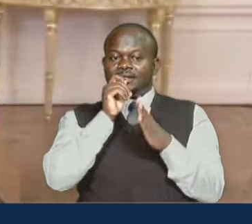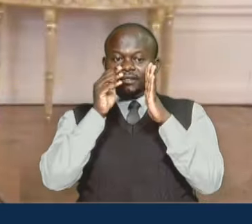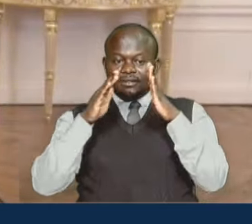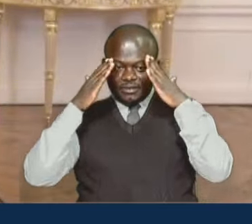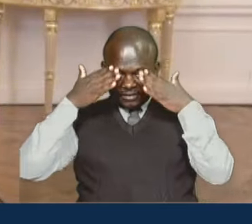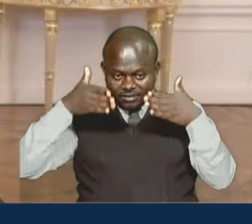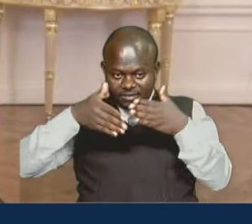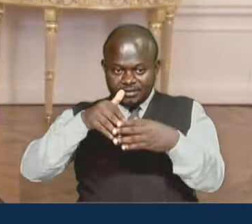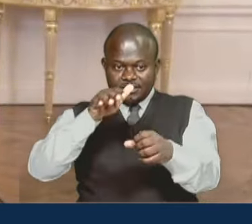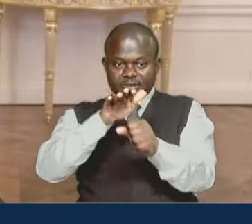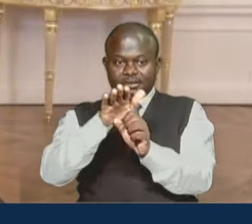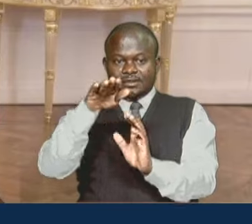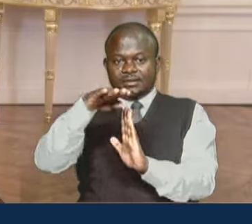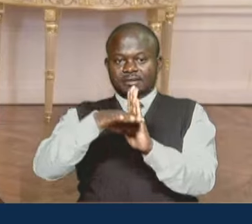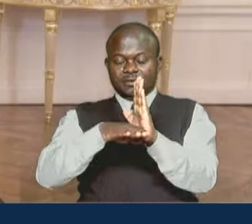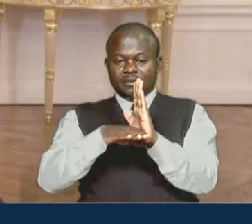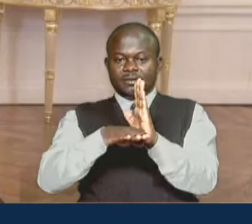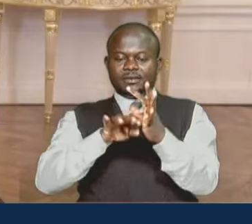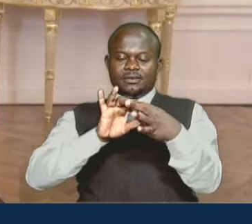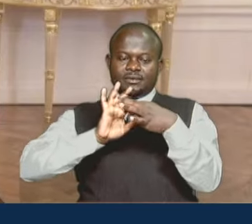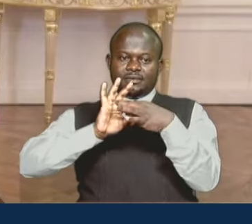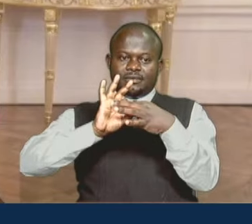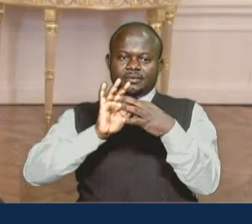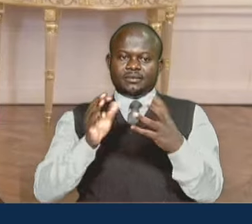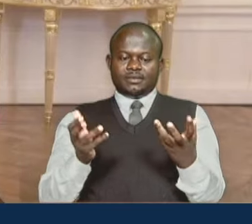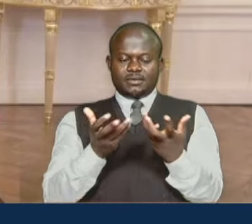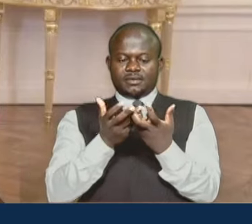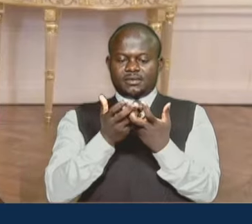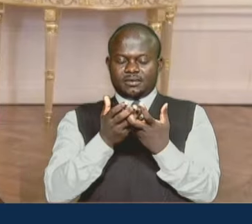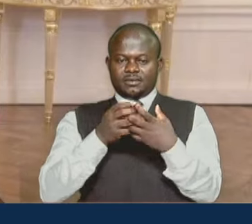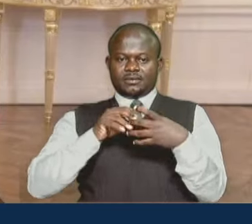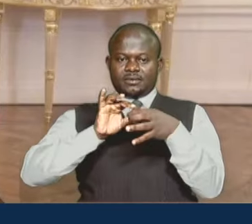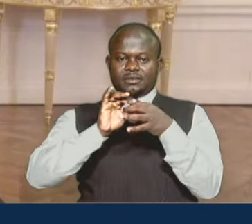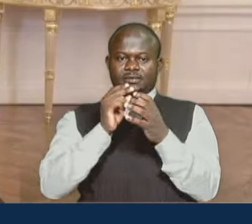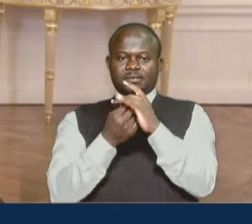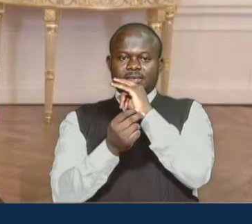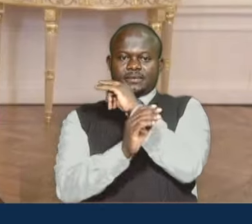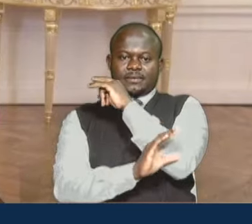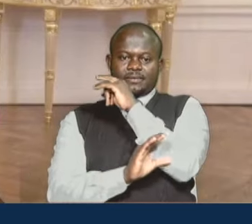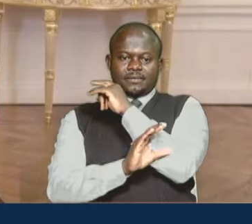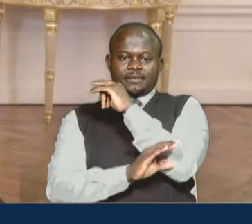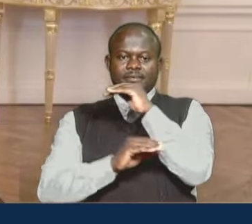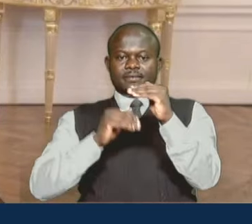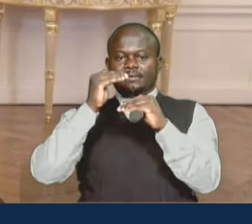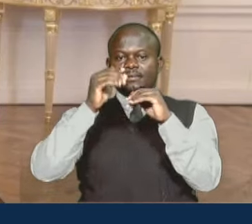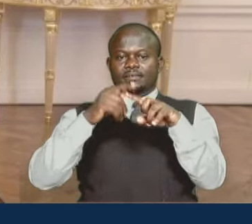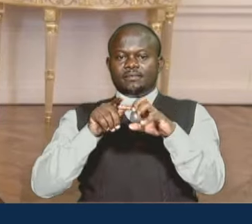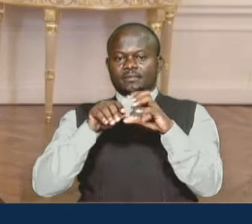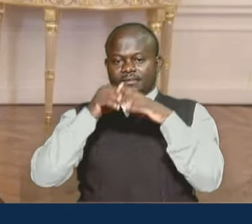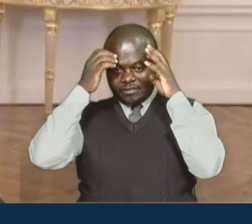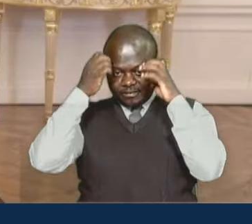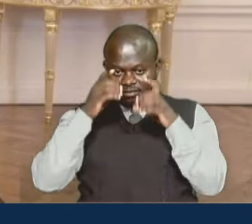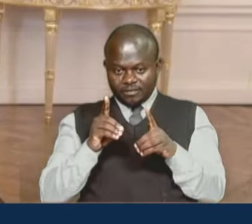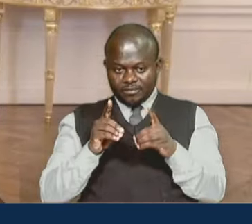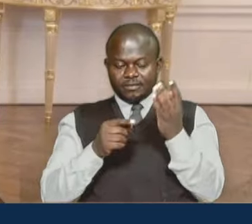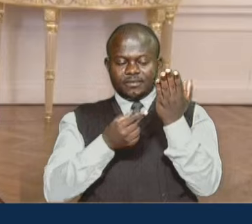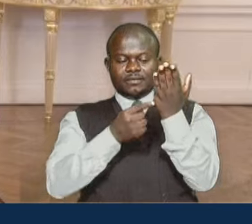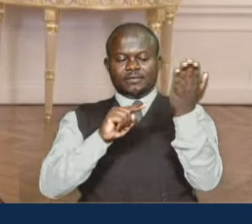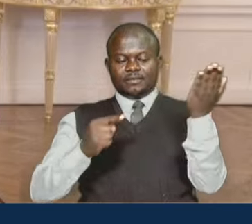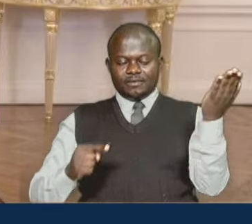ahanini kuri gahunda ndetse n'ubufatanye bagarutseho ubujyanye no gusura umubano hagati y'ibihugu byombi mu nzego zitandukanye nk'uburezi,